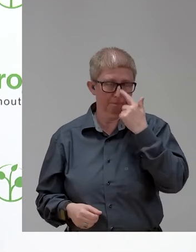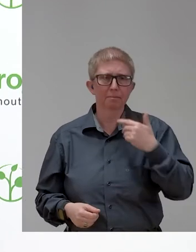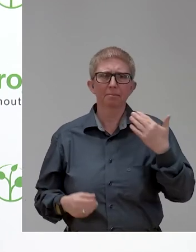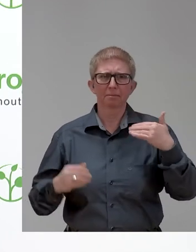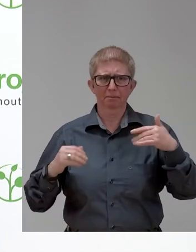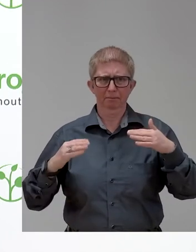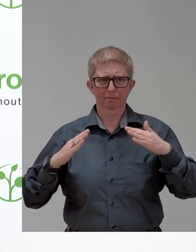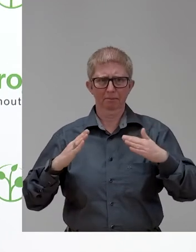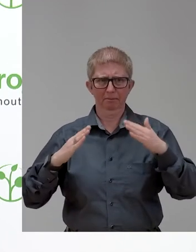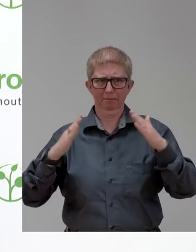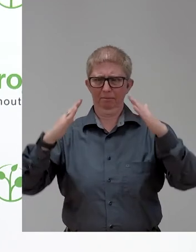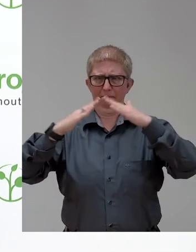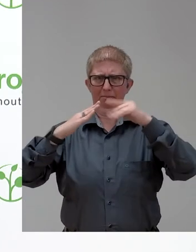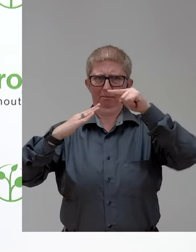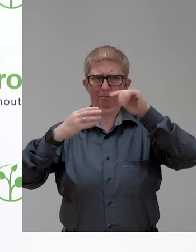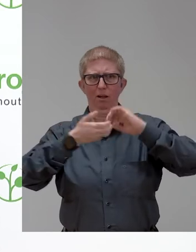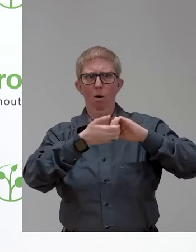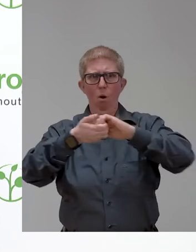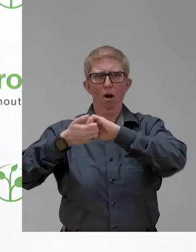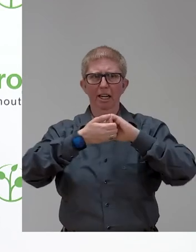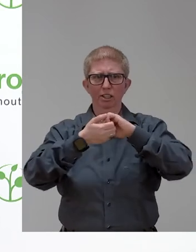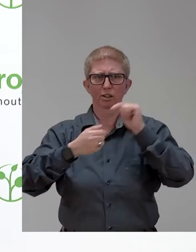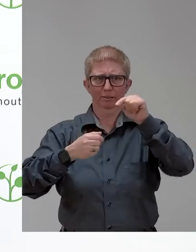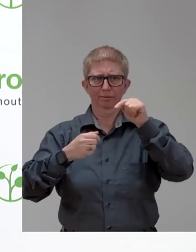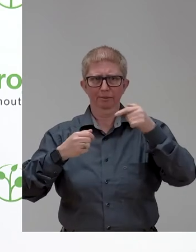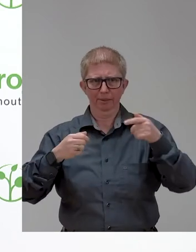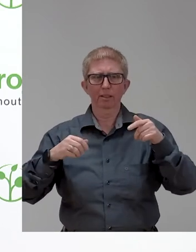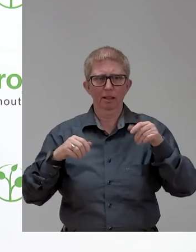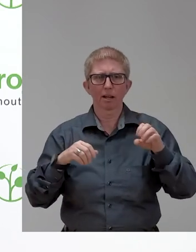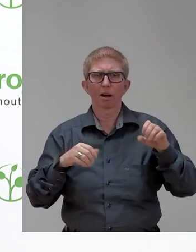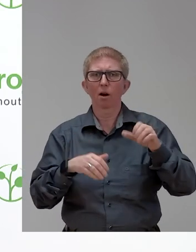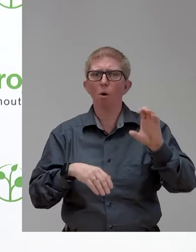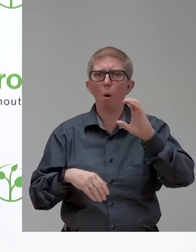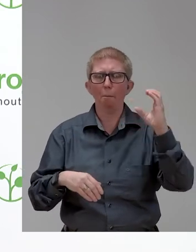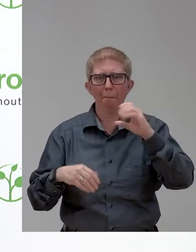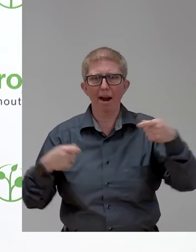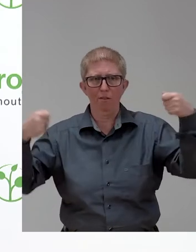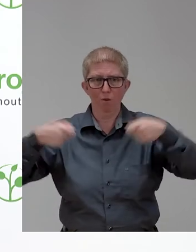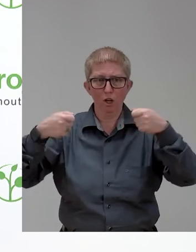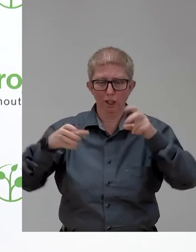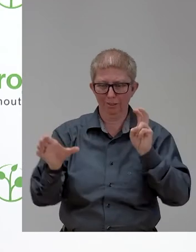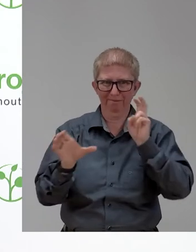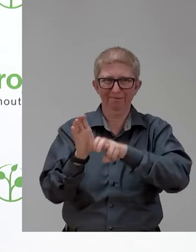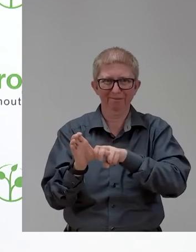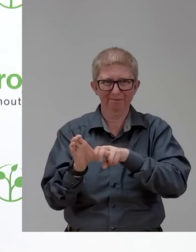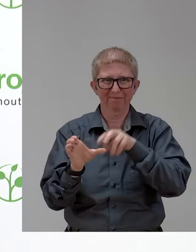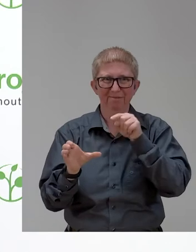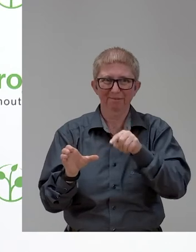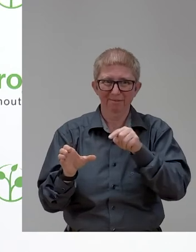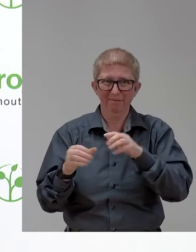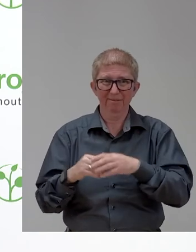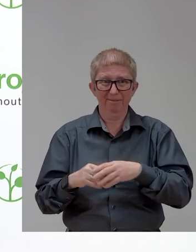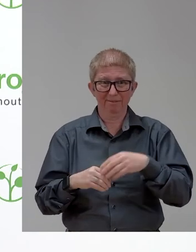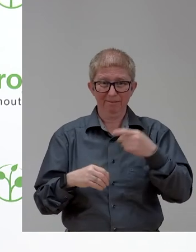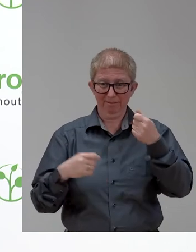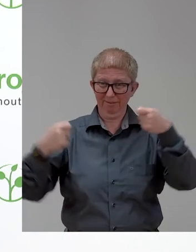the European Foundation Center. And within this large group of foundations, there's a smaller group that are